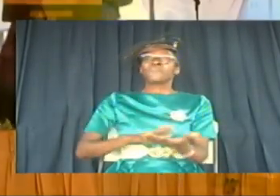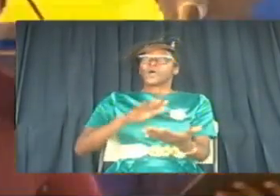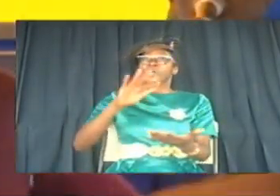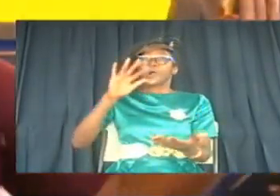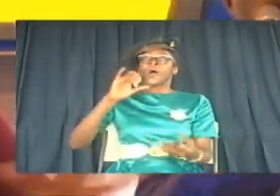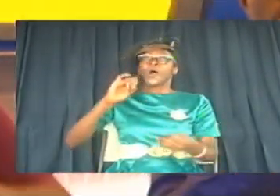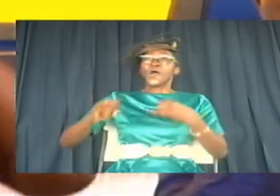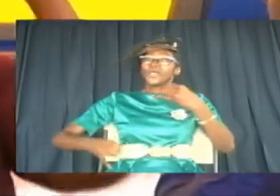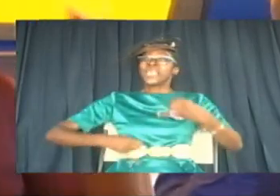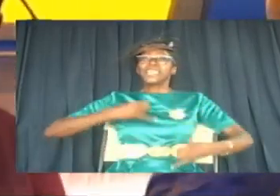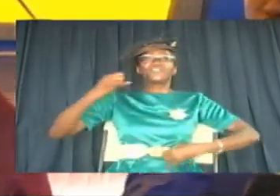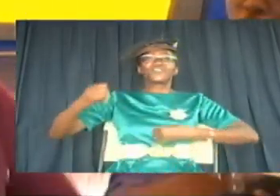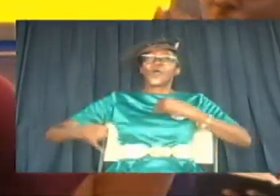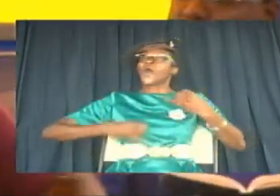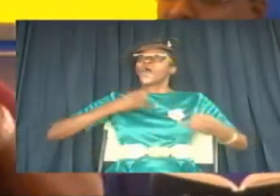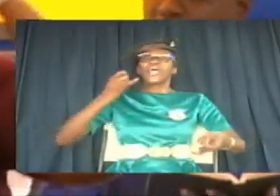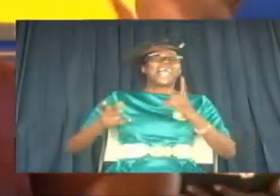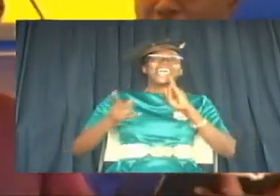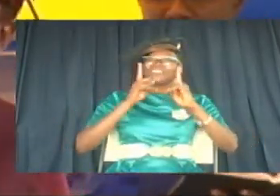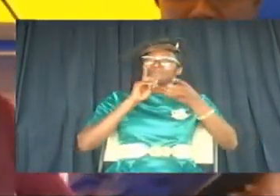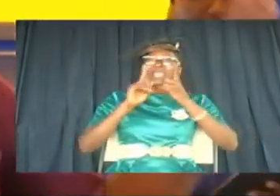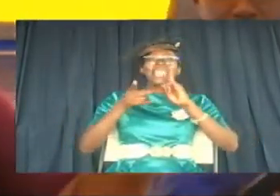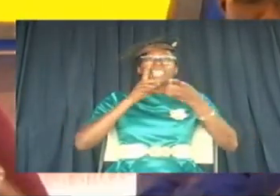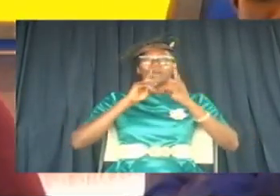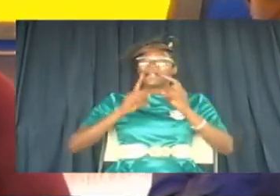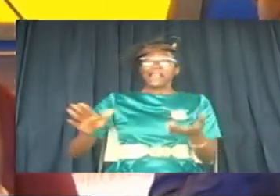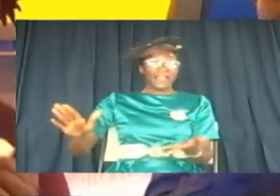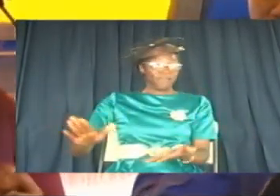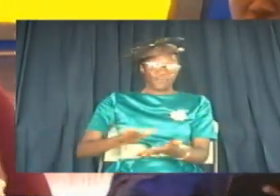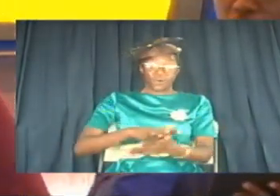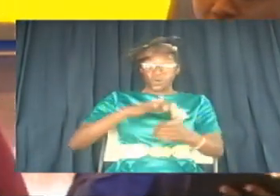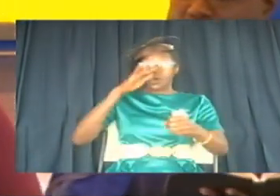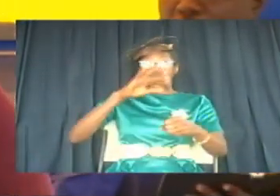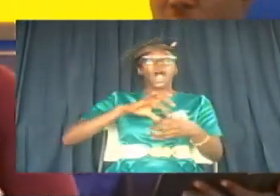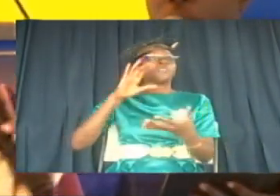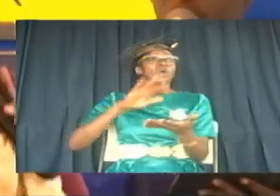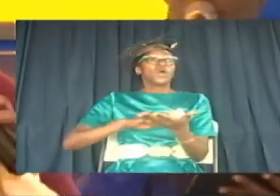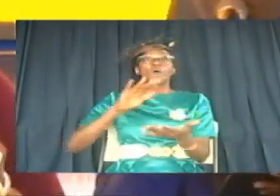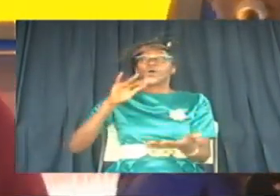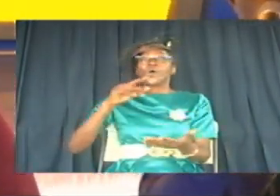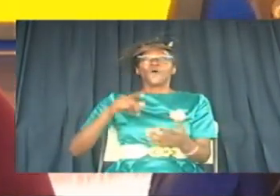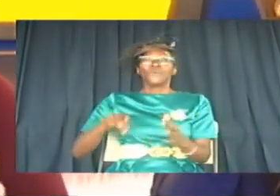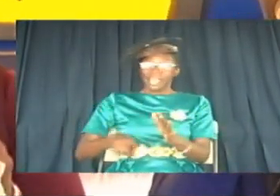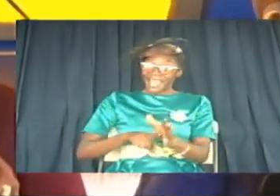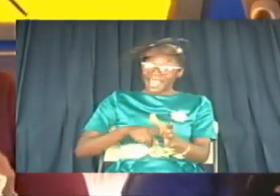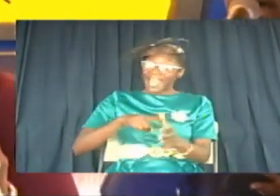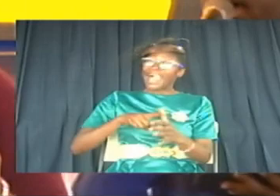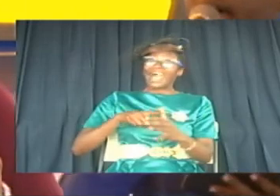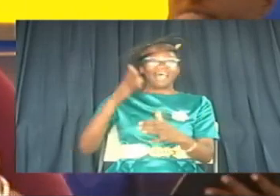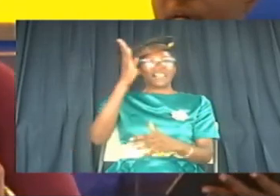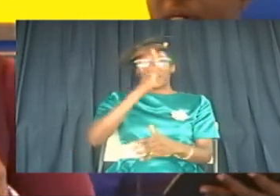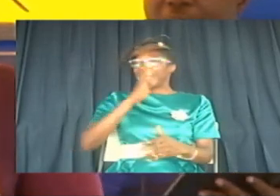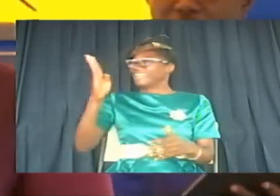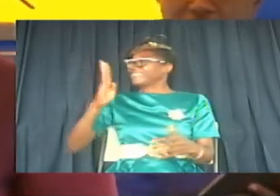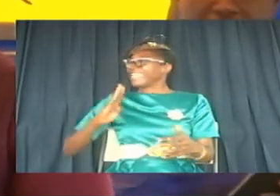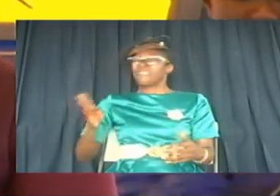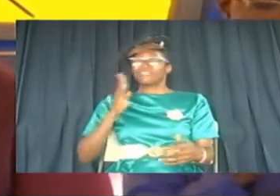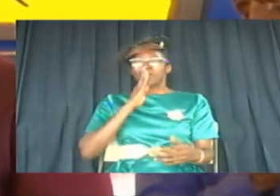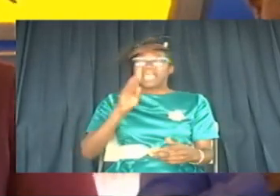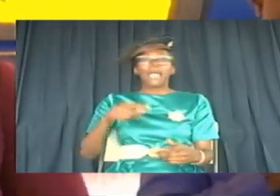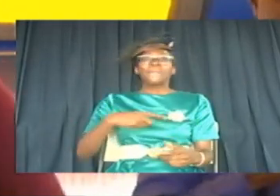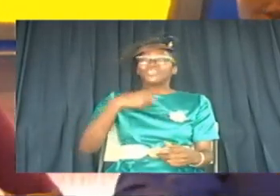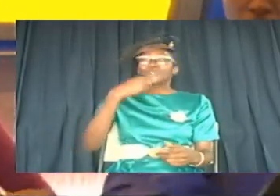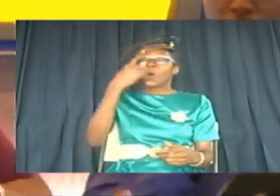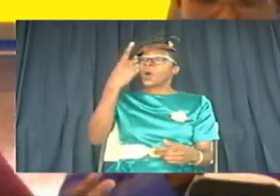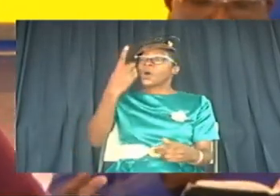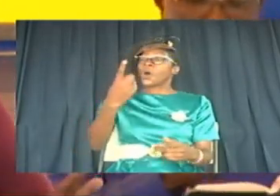of glory. It's joy unspeakable and full of glory that has never